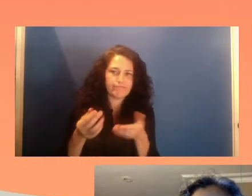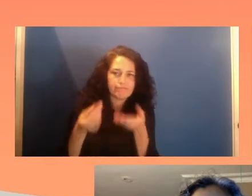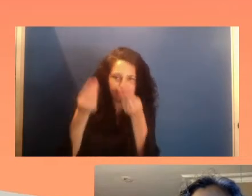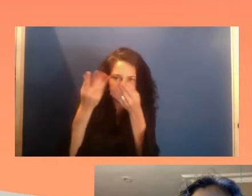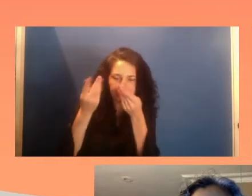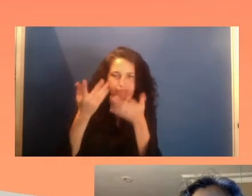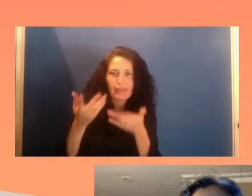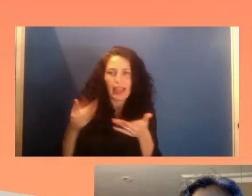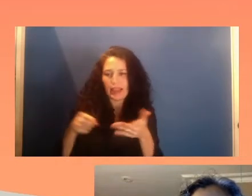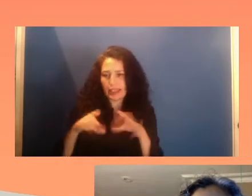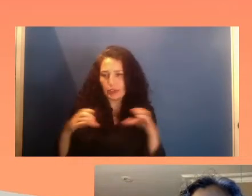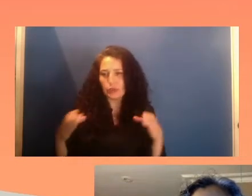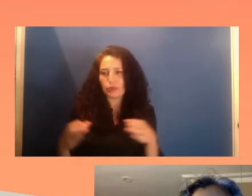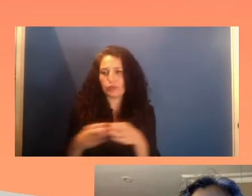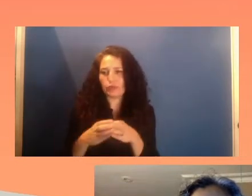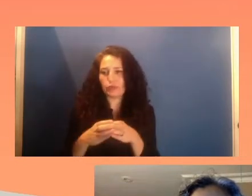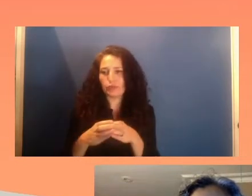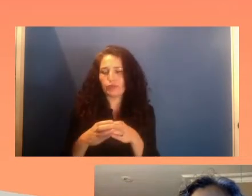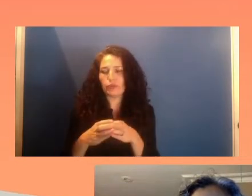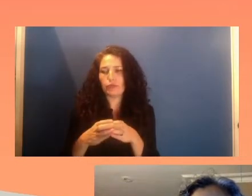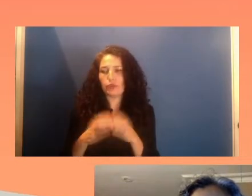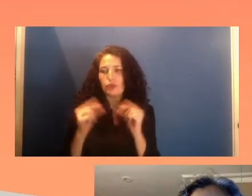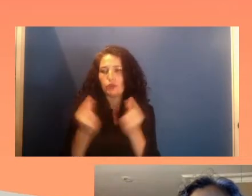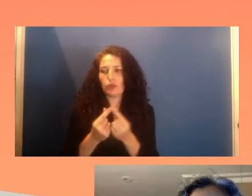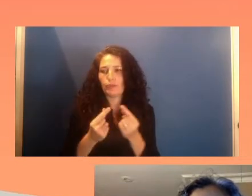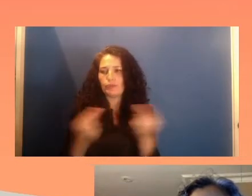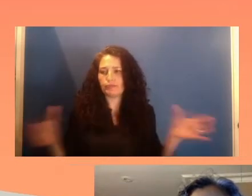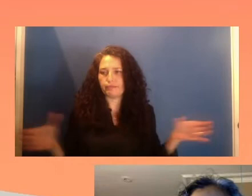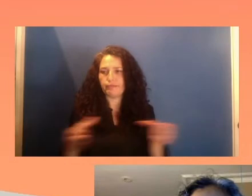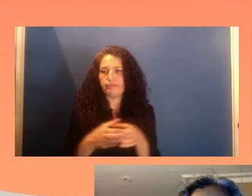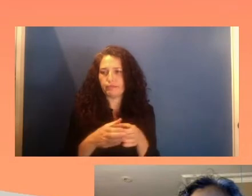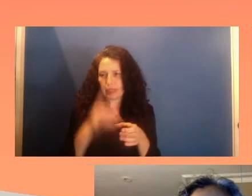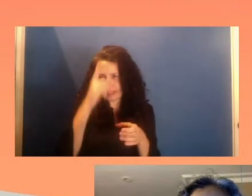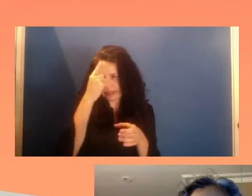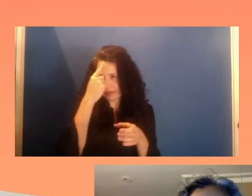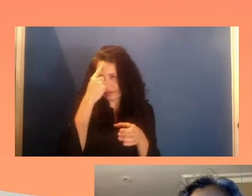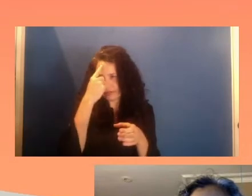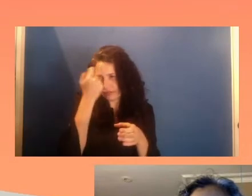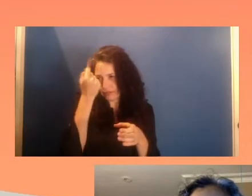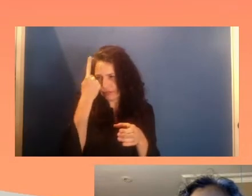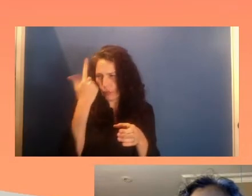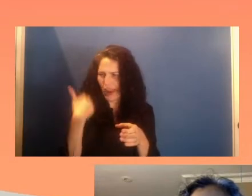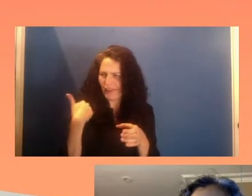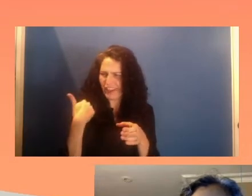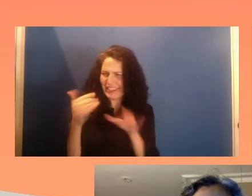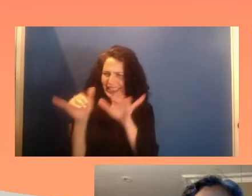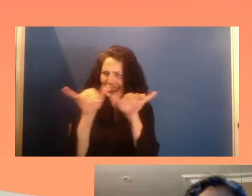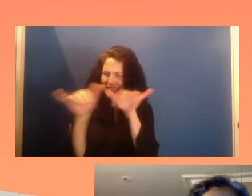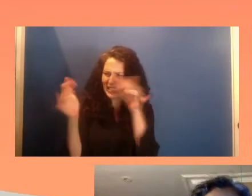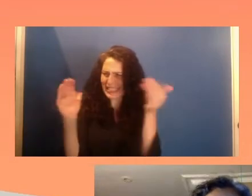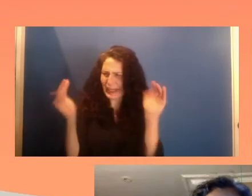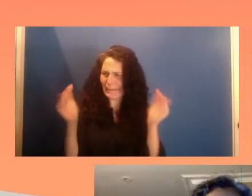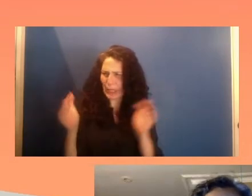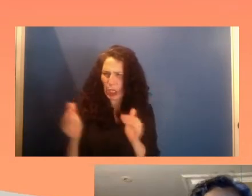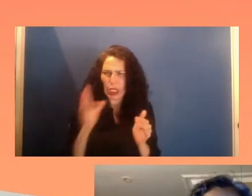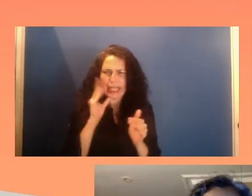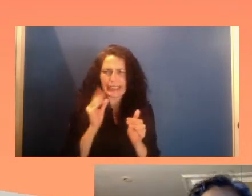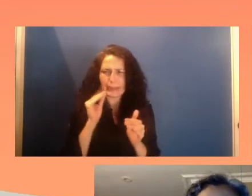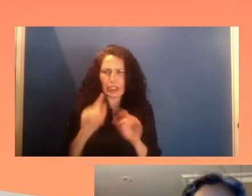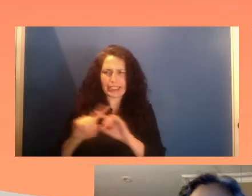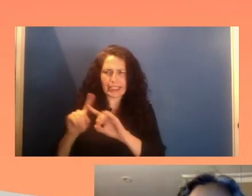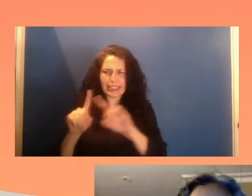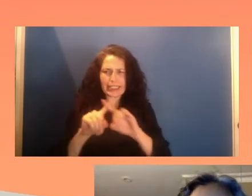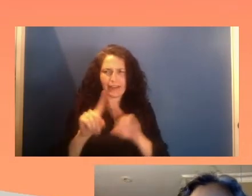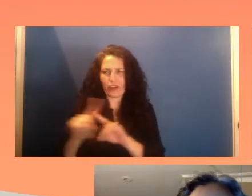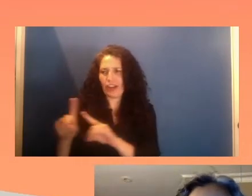group came together, we sort of realized we were having parallel experiences in the rooms and spaces that we were in, whether we were working in the